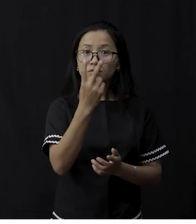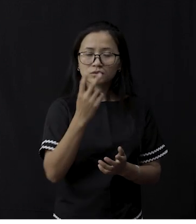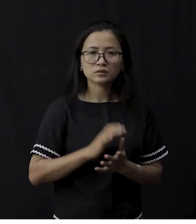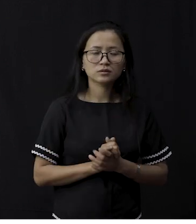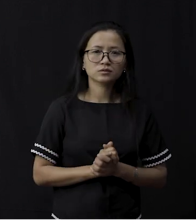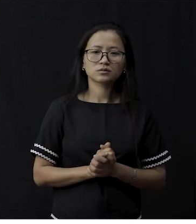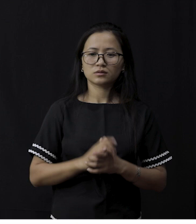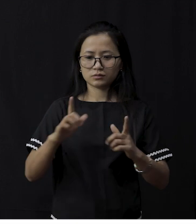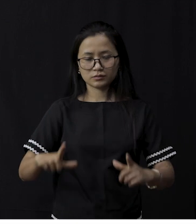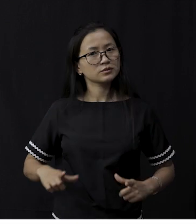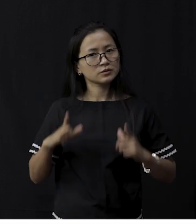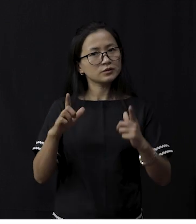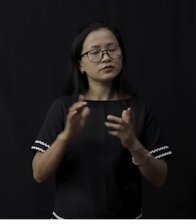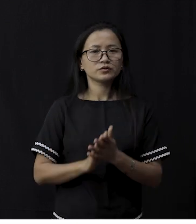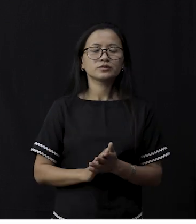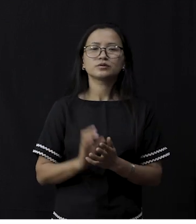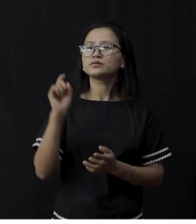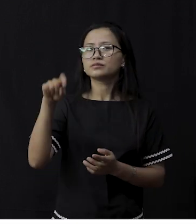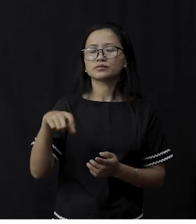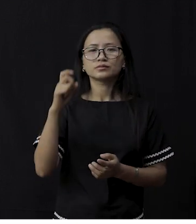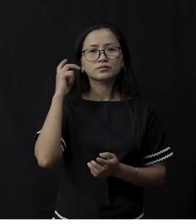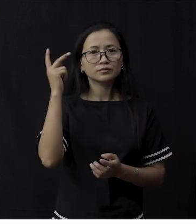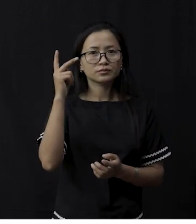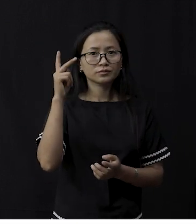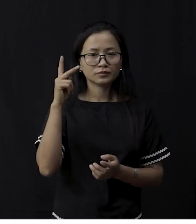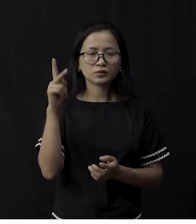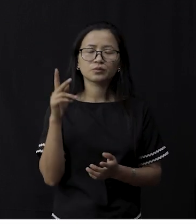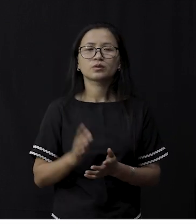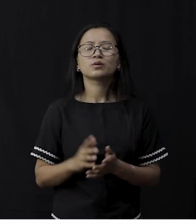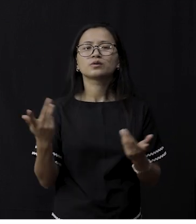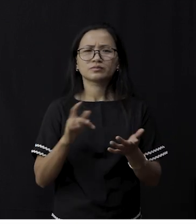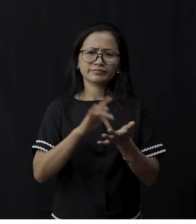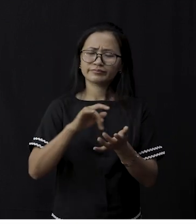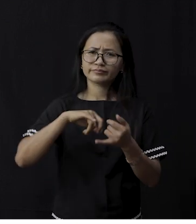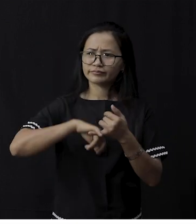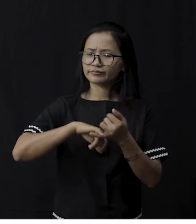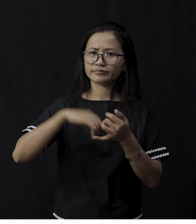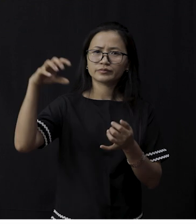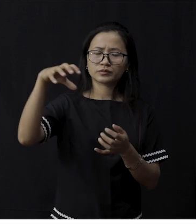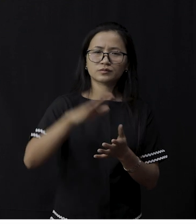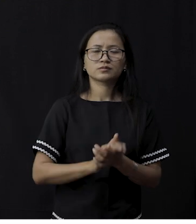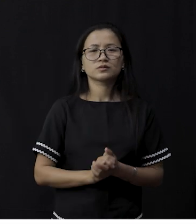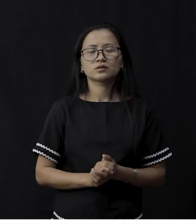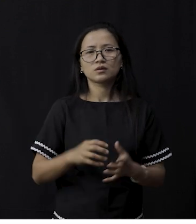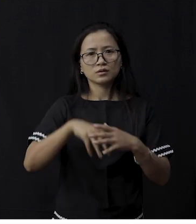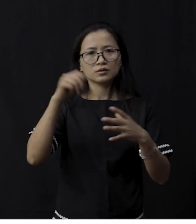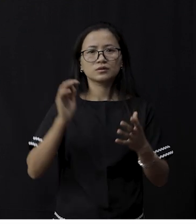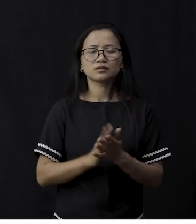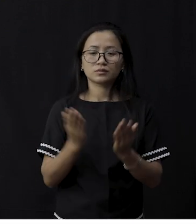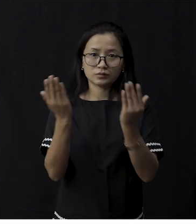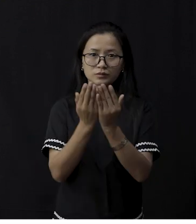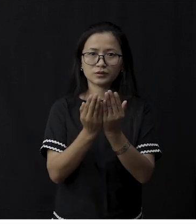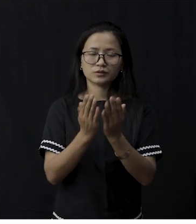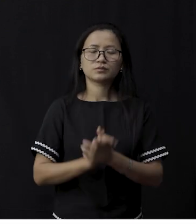this. If you're not in Kohima, even in the state of Nagaland, wherever, everybody would have known or would have